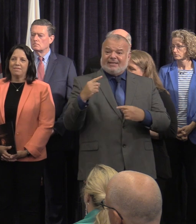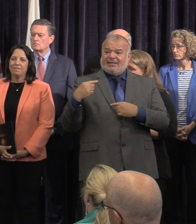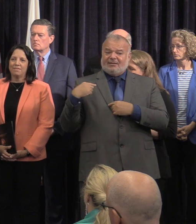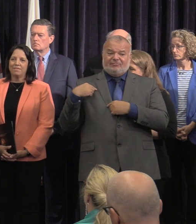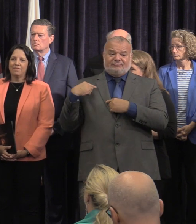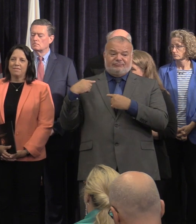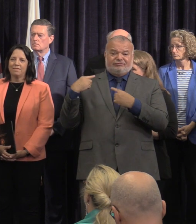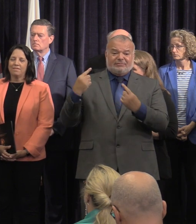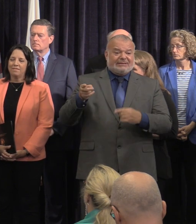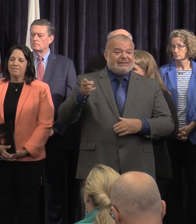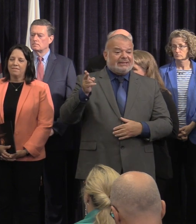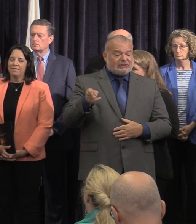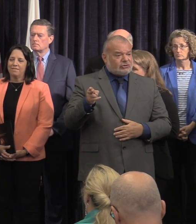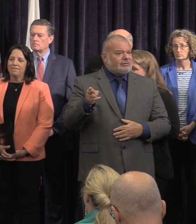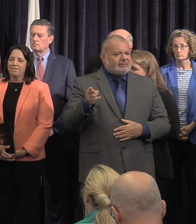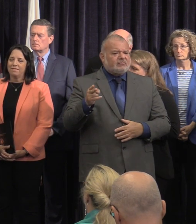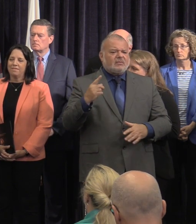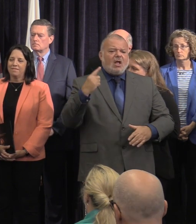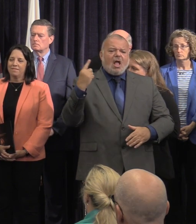deepest civic value.